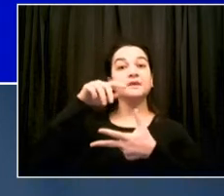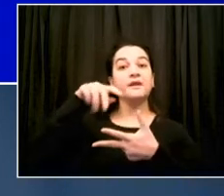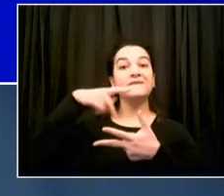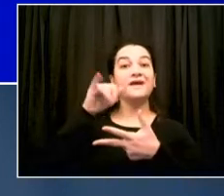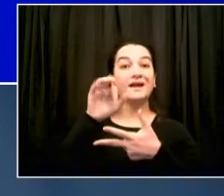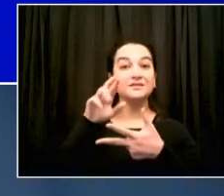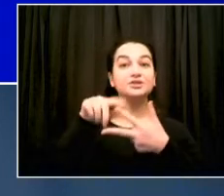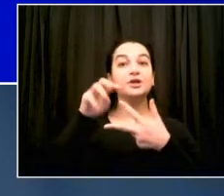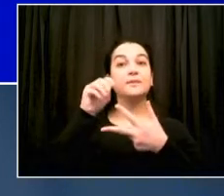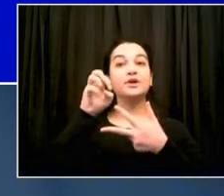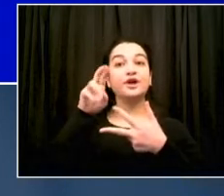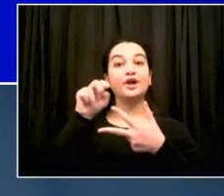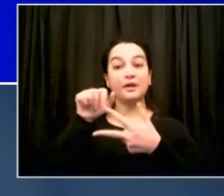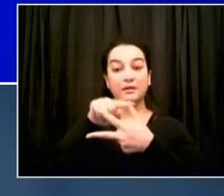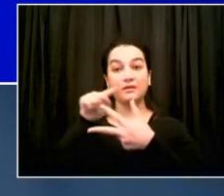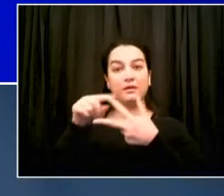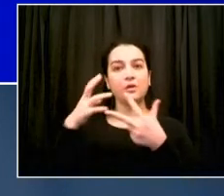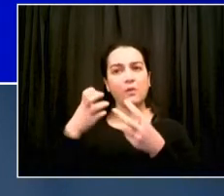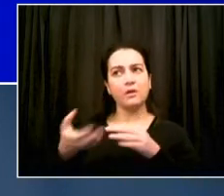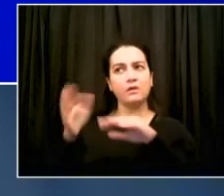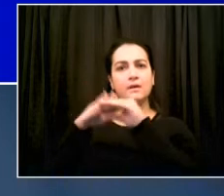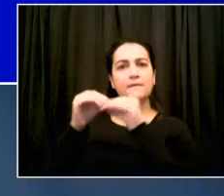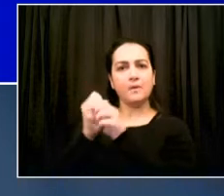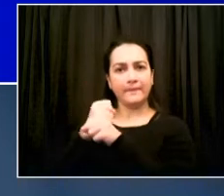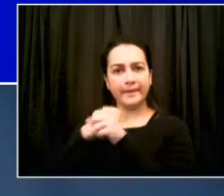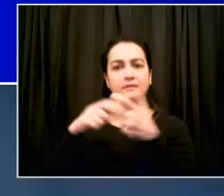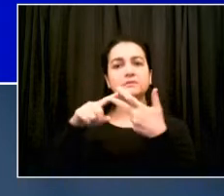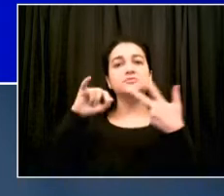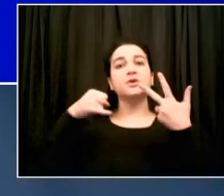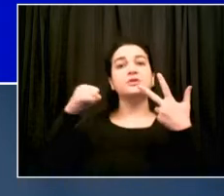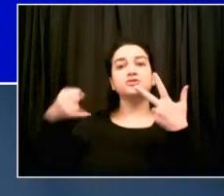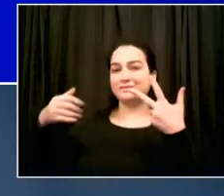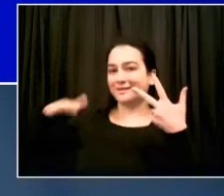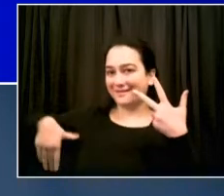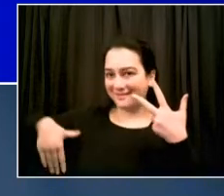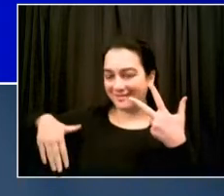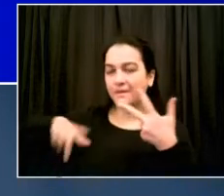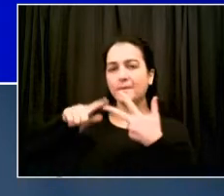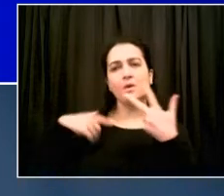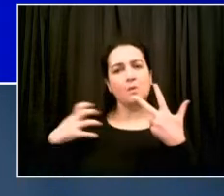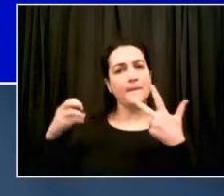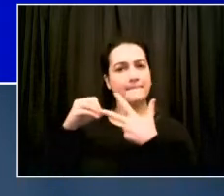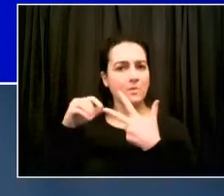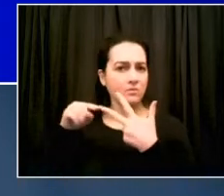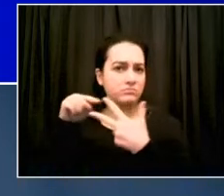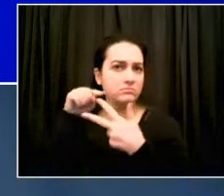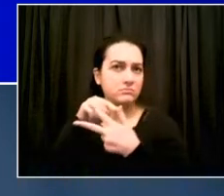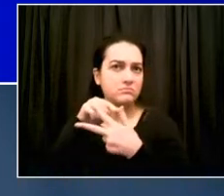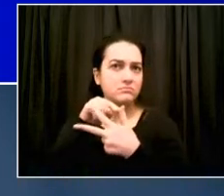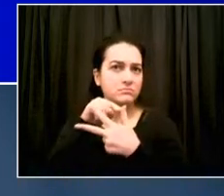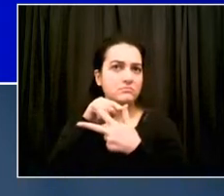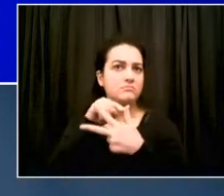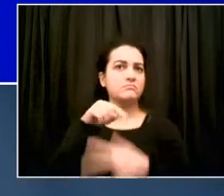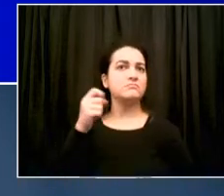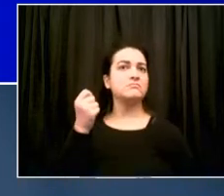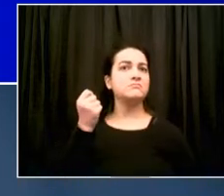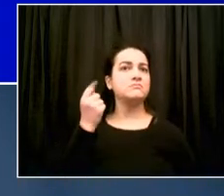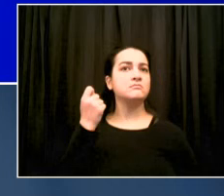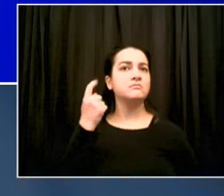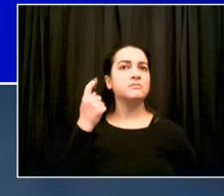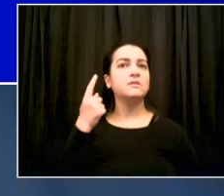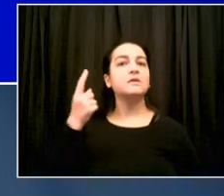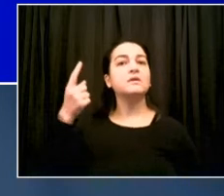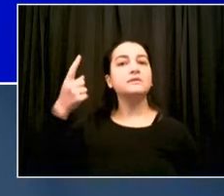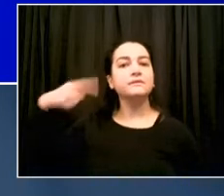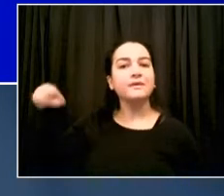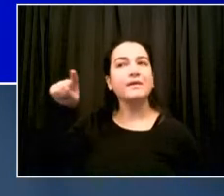production. We need to see the freedom to vaccinate, the ability to use the second doses now. We could be reaching